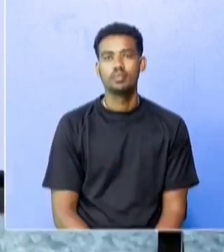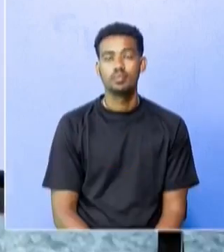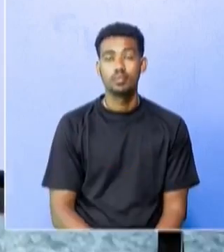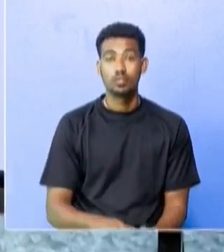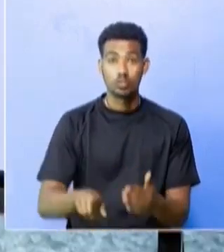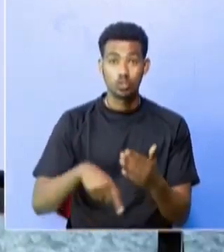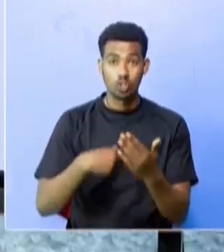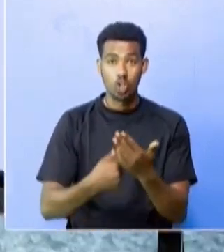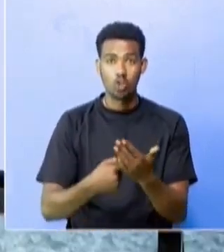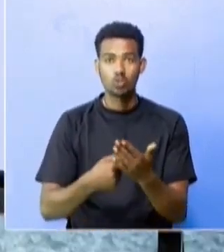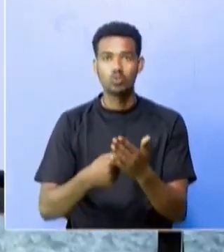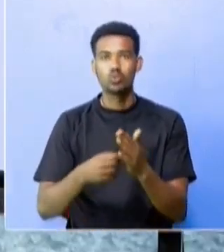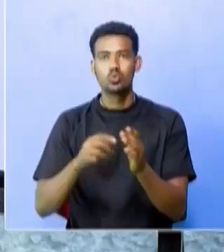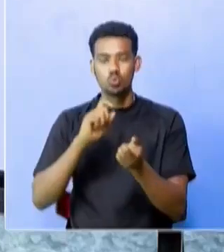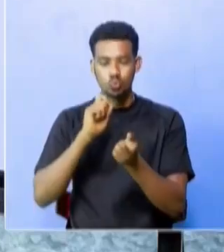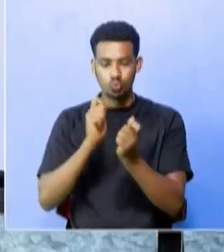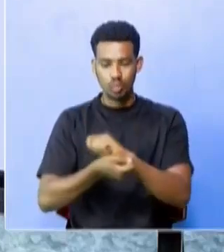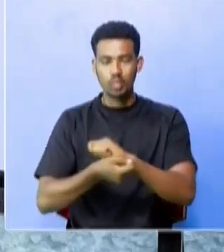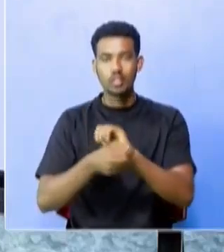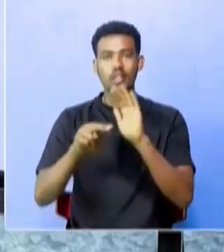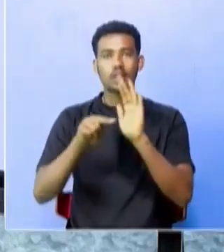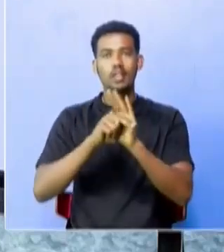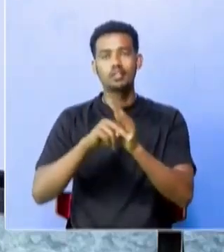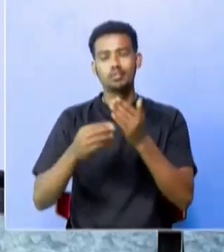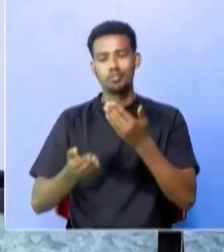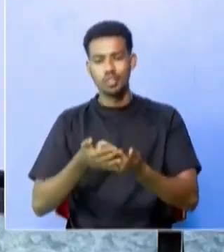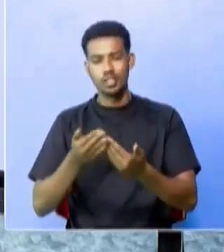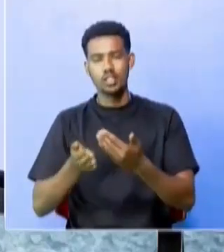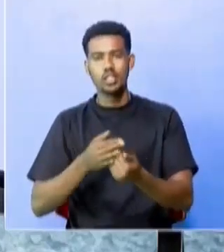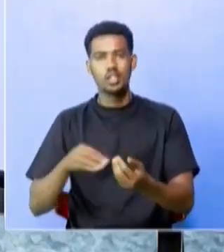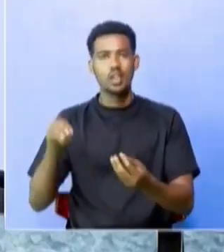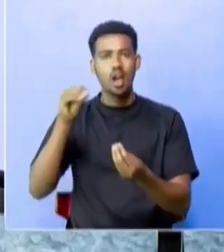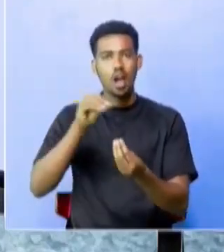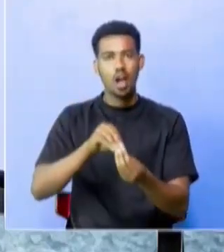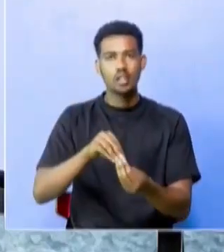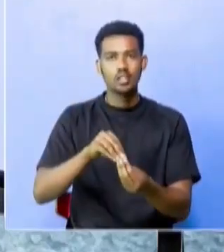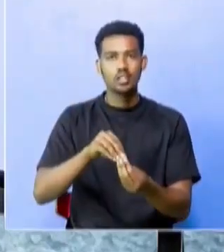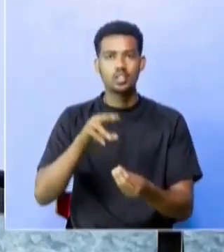So, to make negative, easily add what? Not.